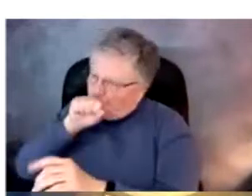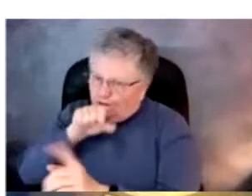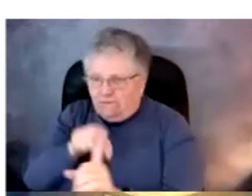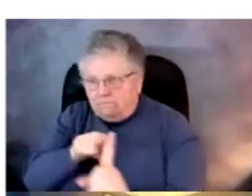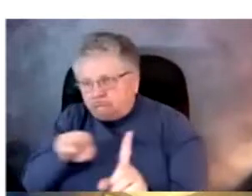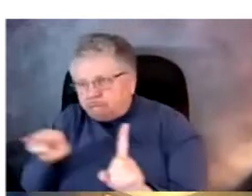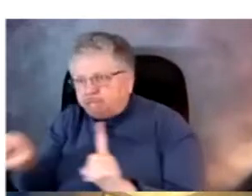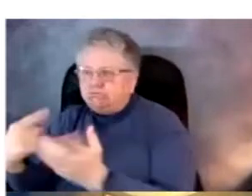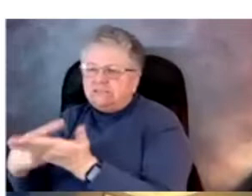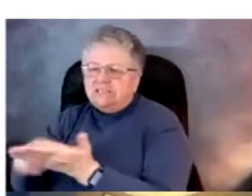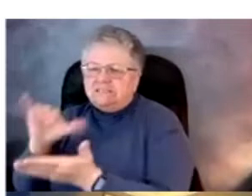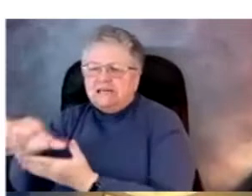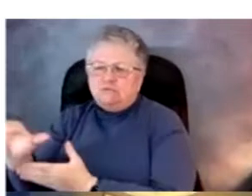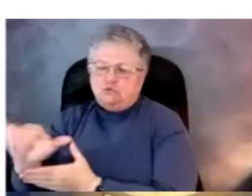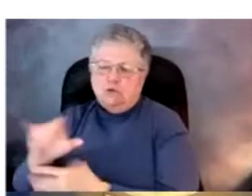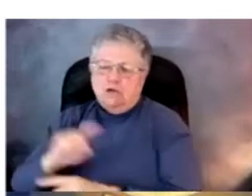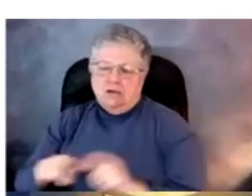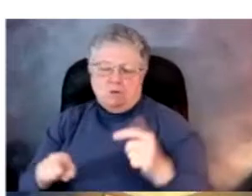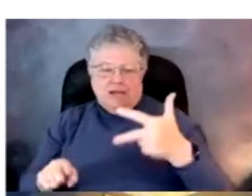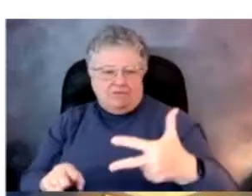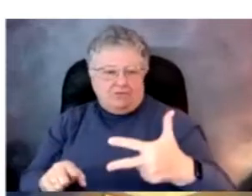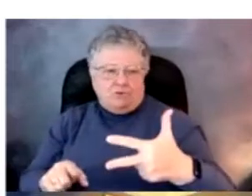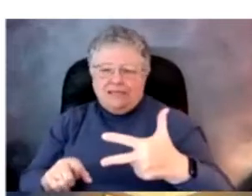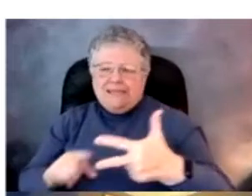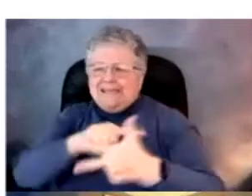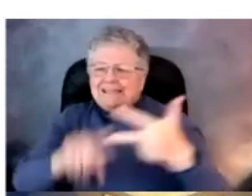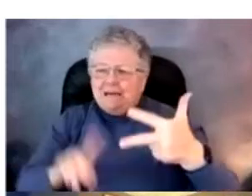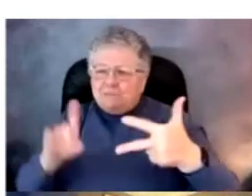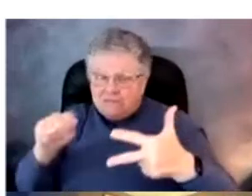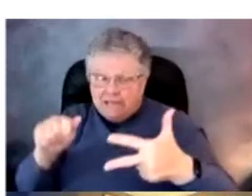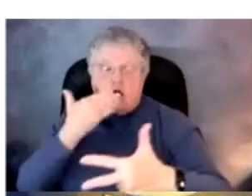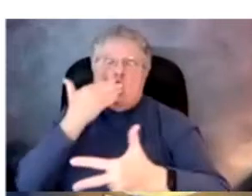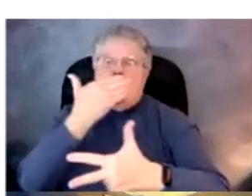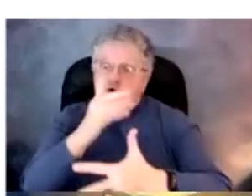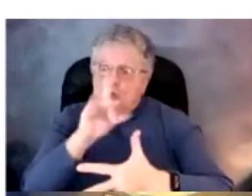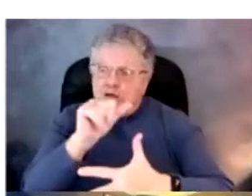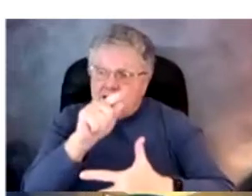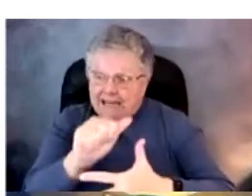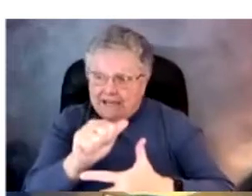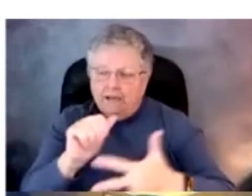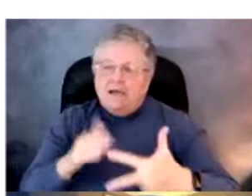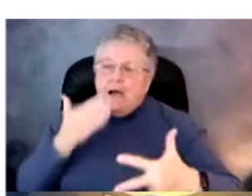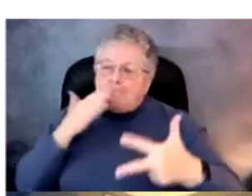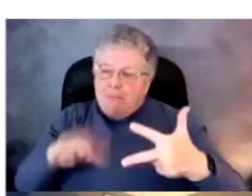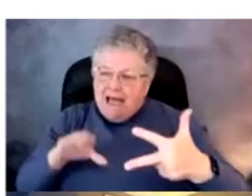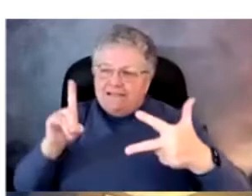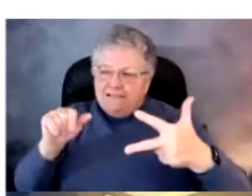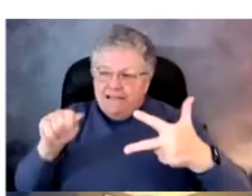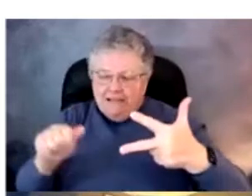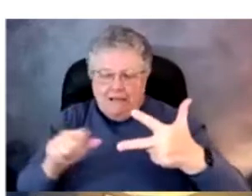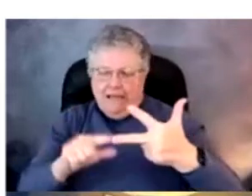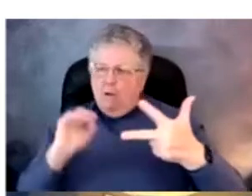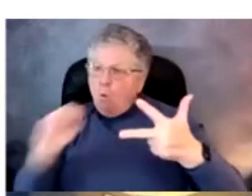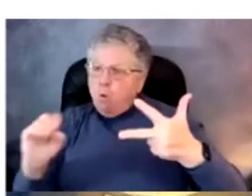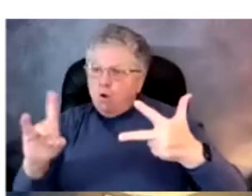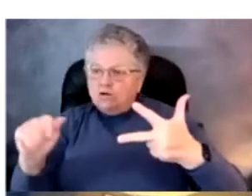this kind of statement here, there are three kinds of data: good data, bad data, no data. And that all of these data groups matter, right? Understanding